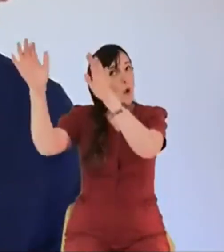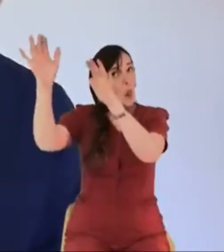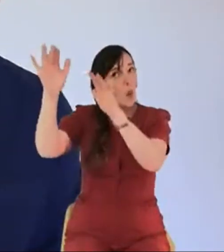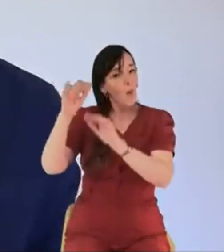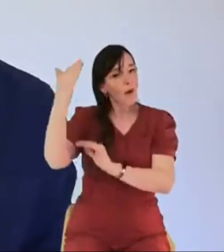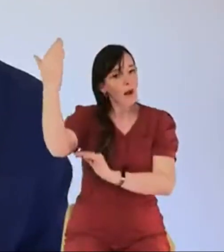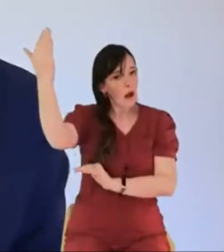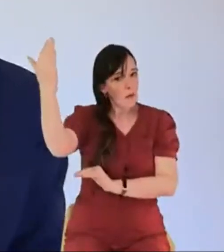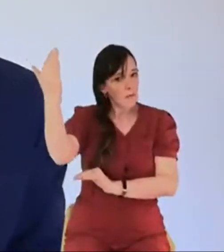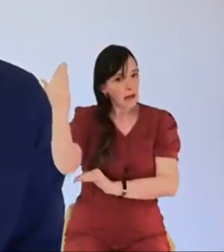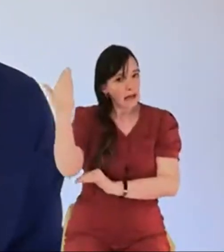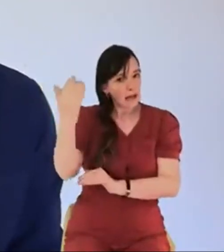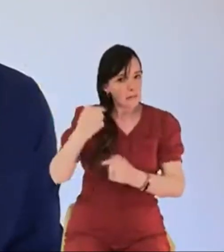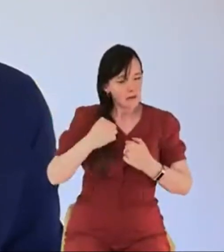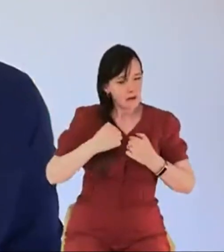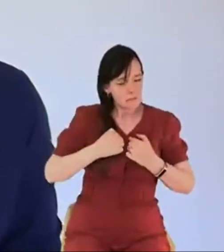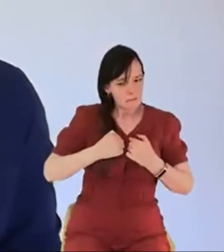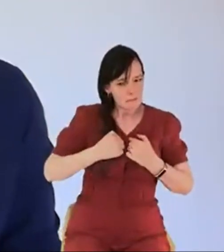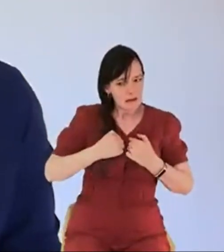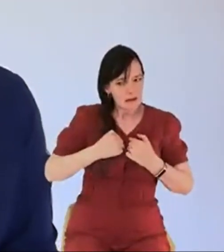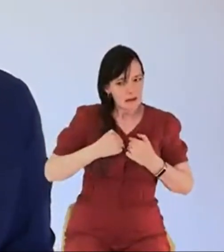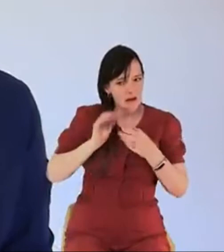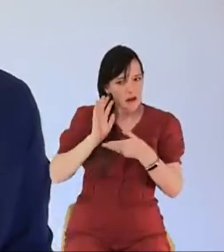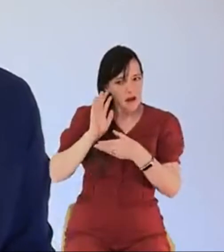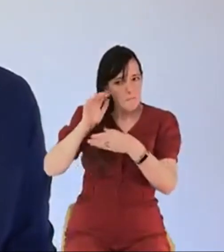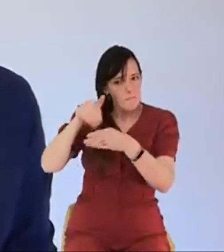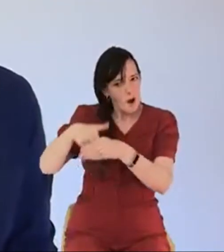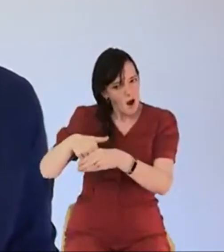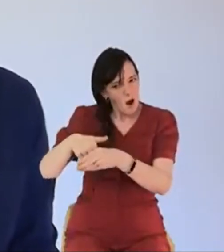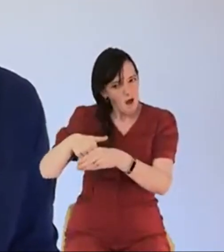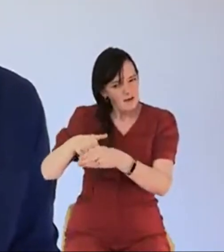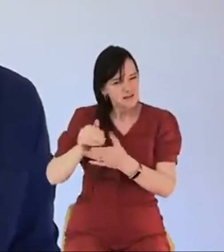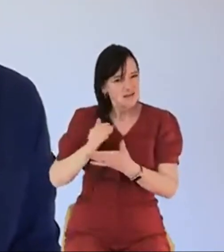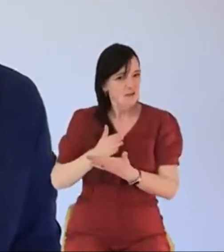sure if i will be part of it